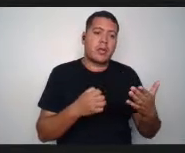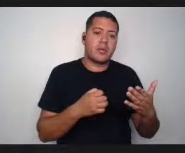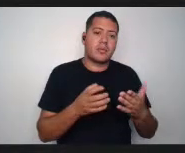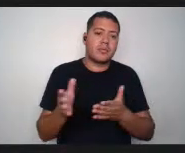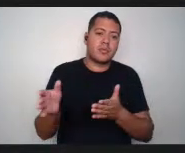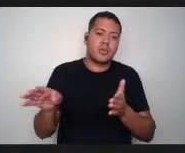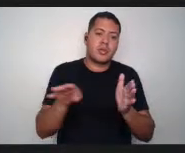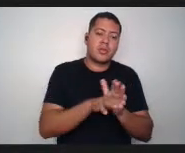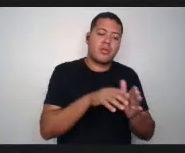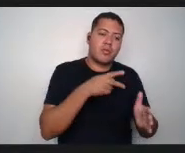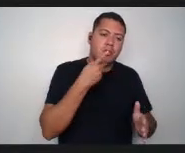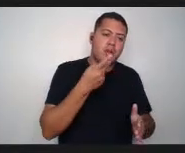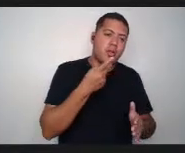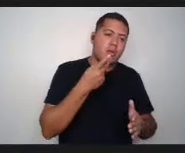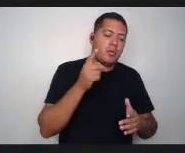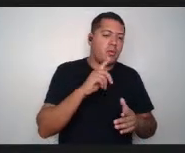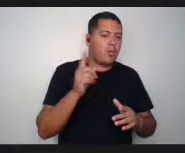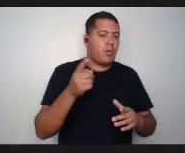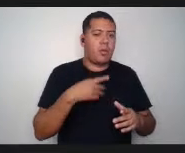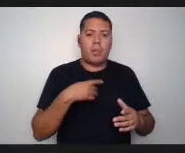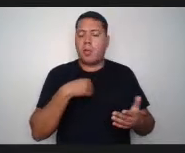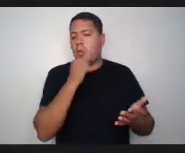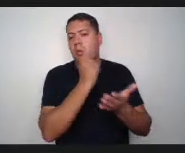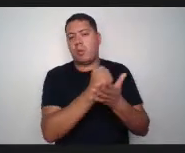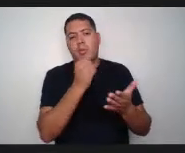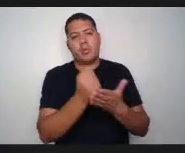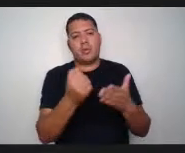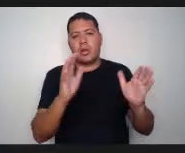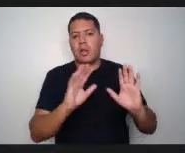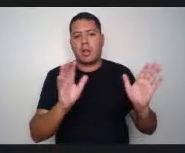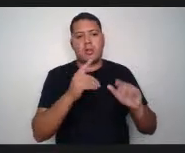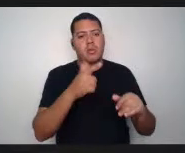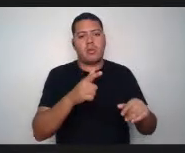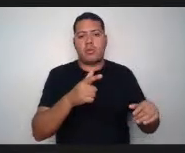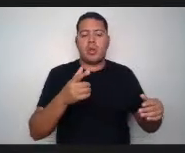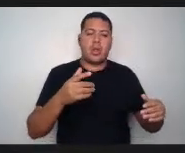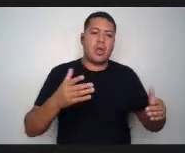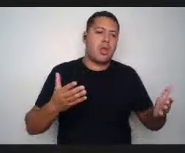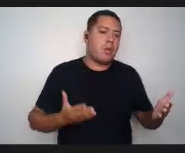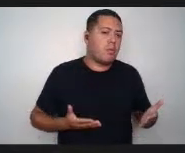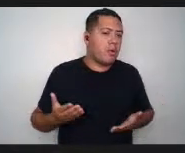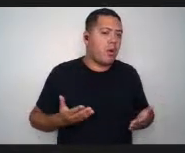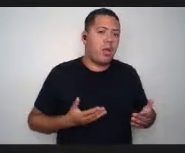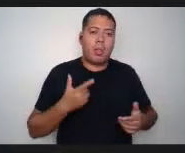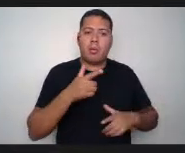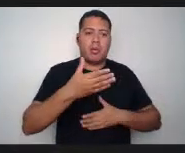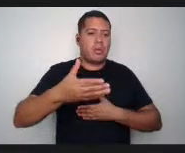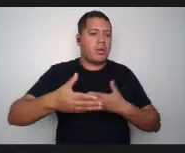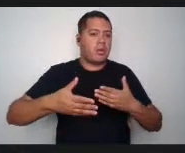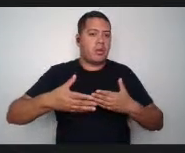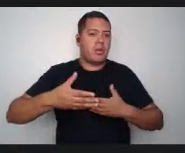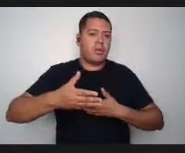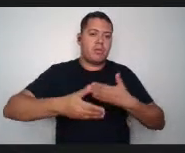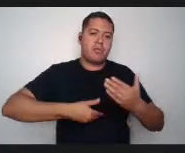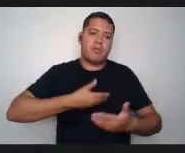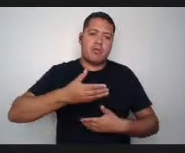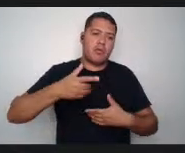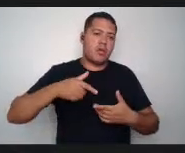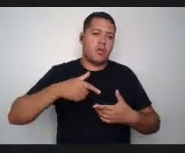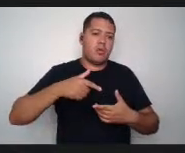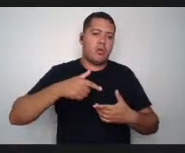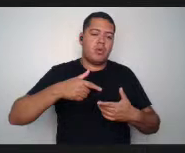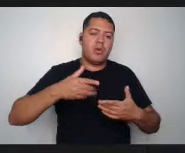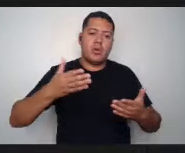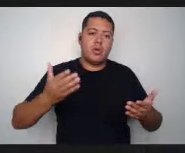is because this company started saying, you know what, I'm not an employer, I don't have workers, I don't have, and there are no